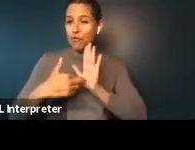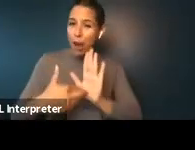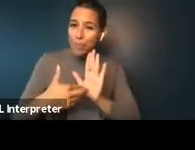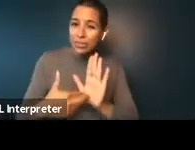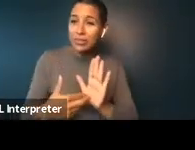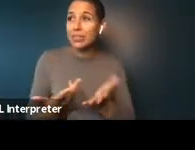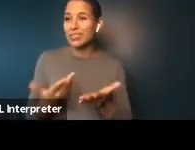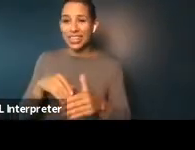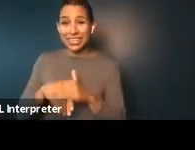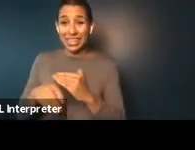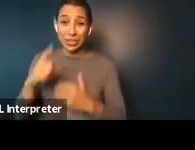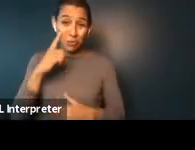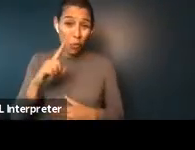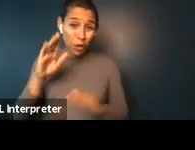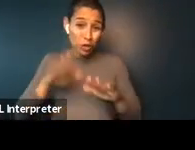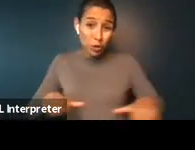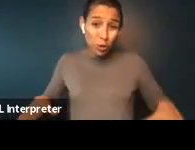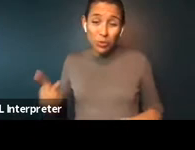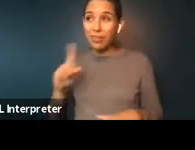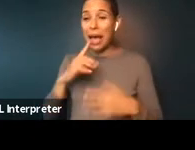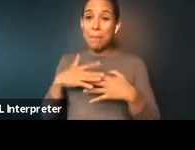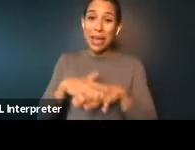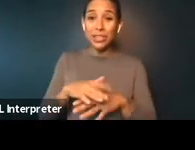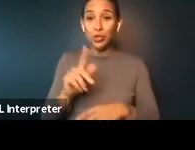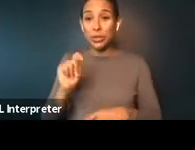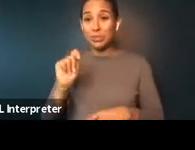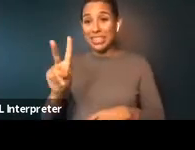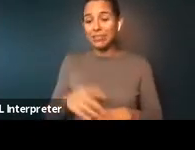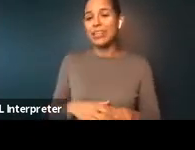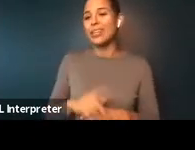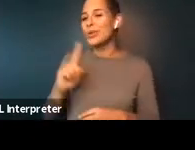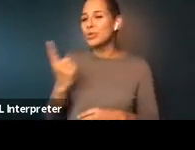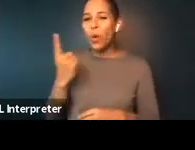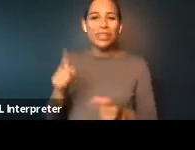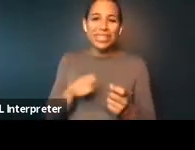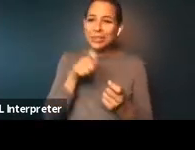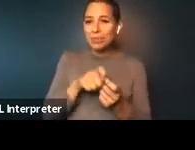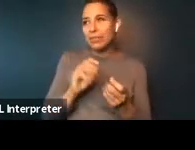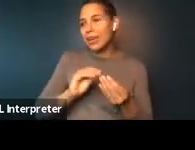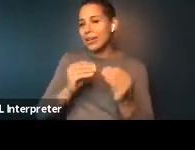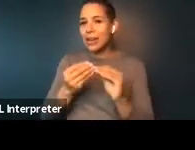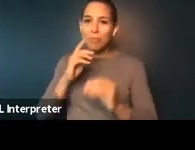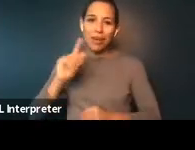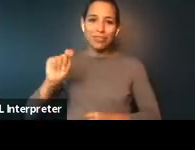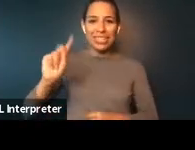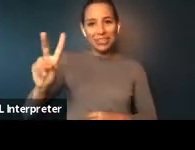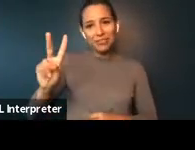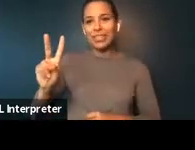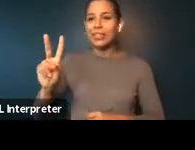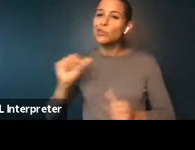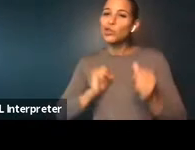on mainstream television. And there were only like X number of television channels before cable, some of